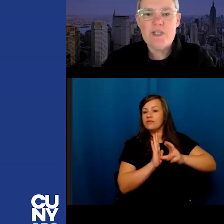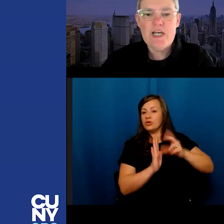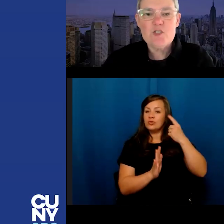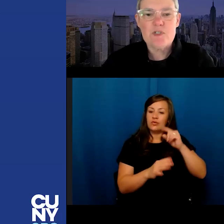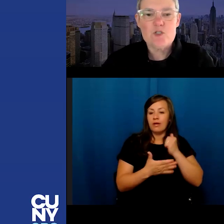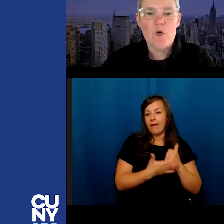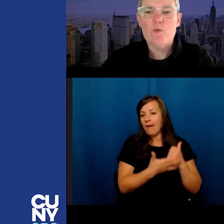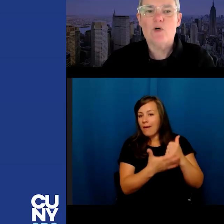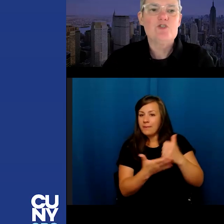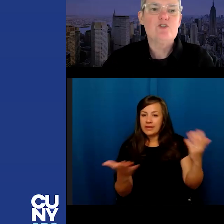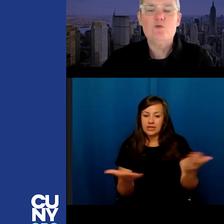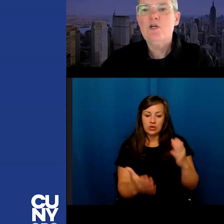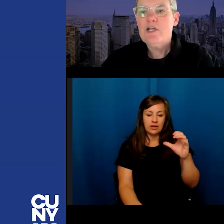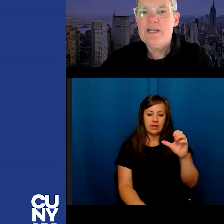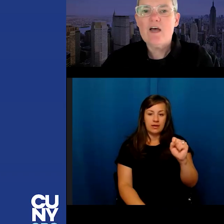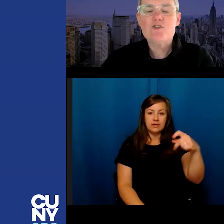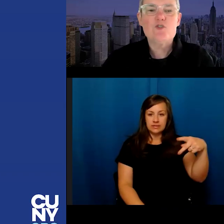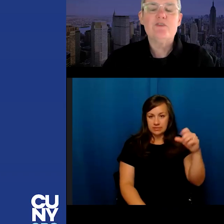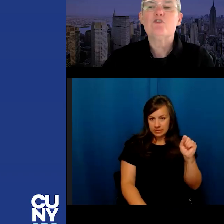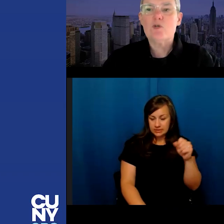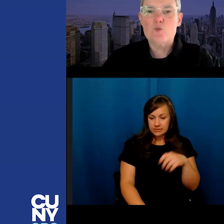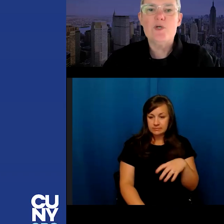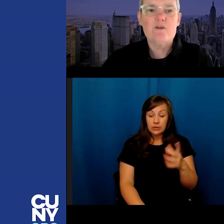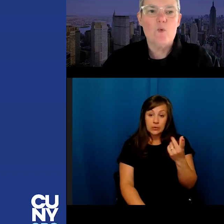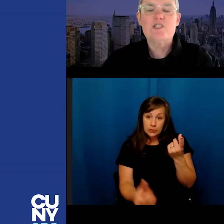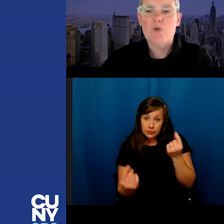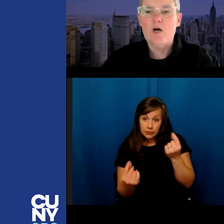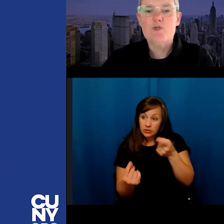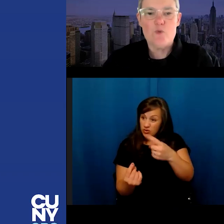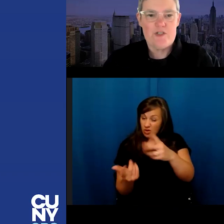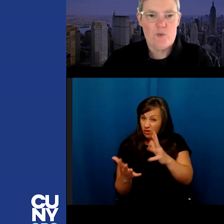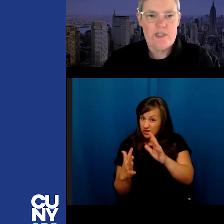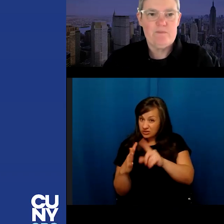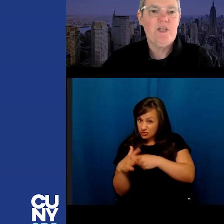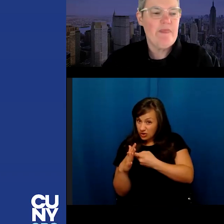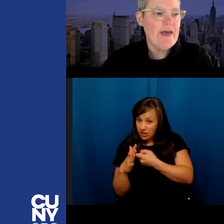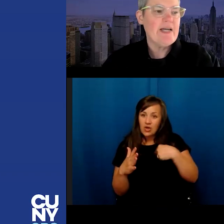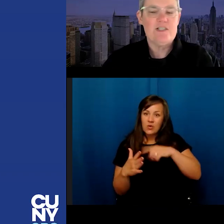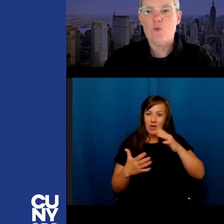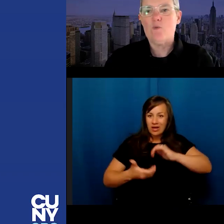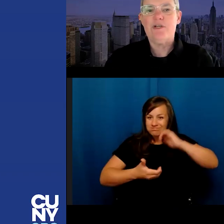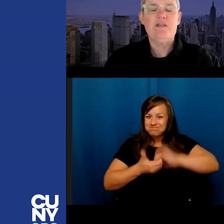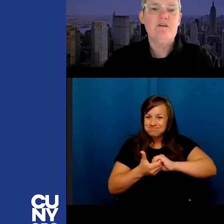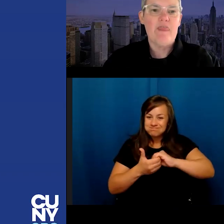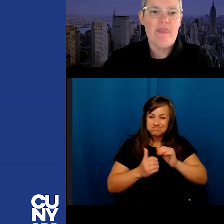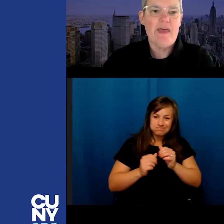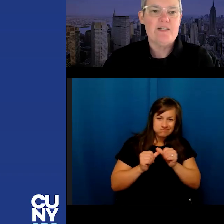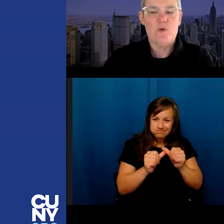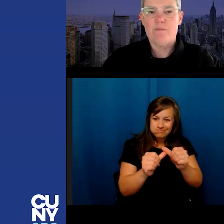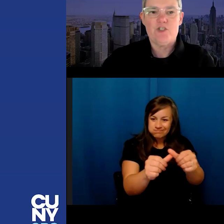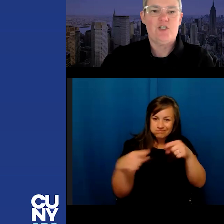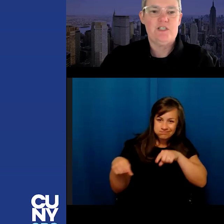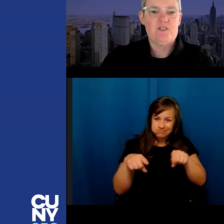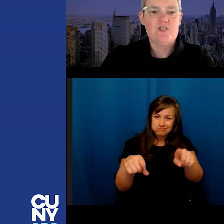at SPS, because what we want to do now that you are in the doors, we are going to help you graduate. That is why we're here.